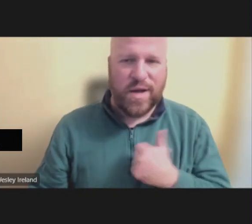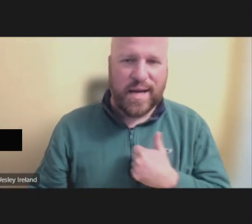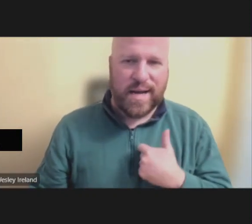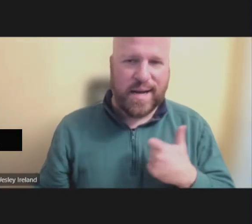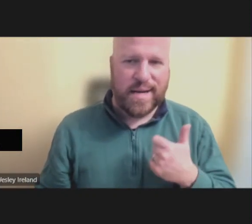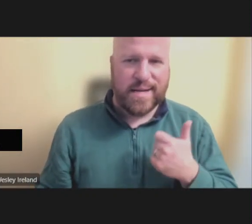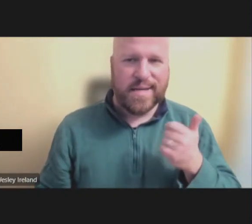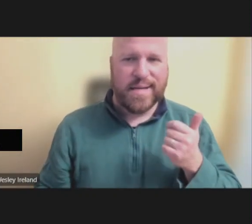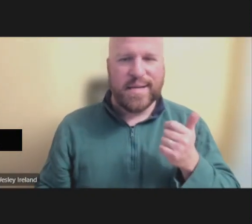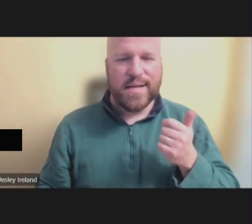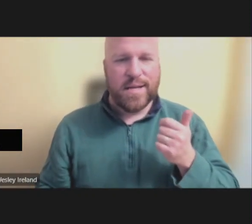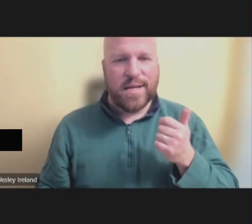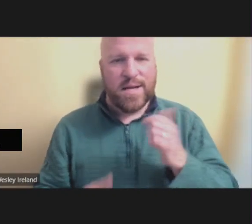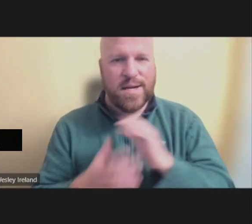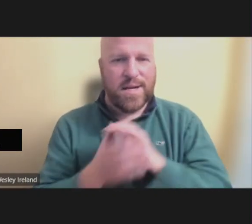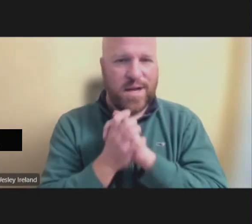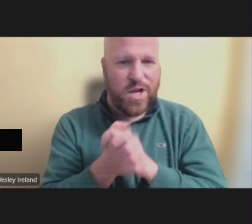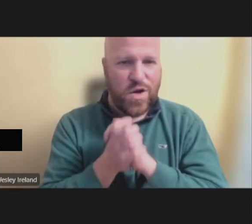Okay.